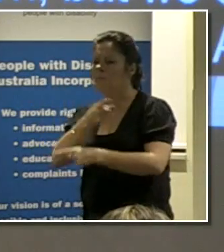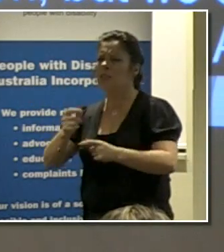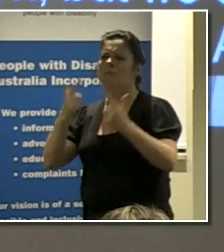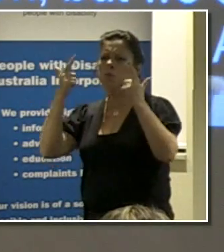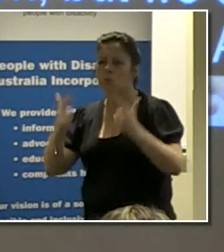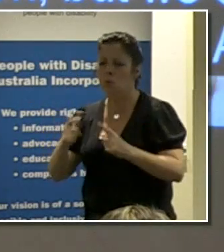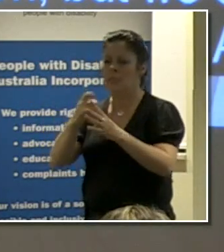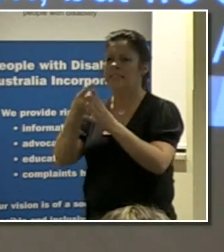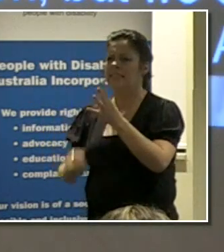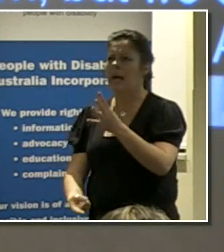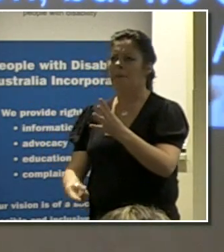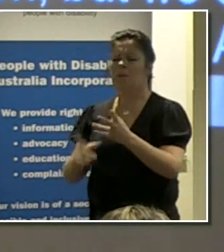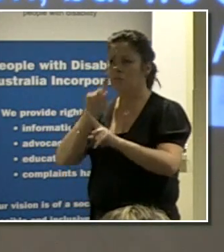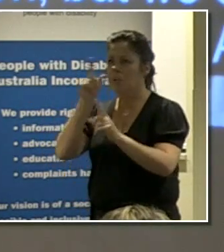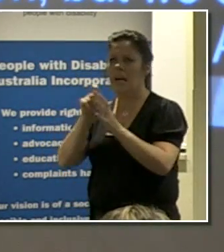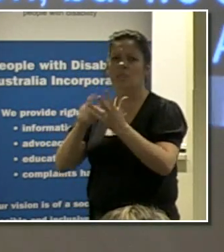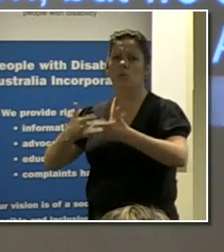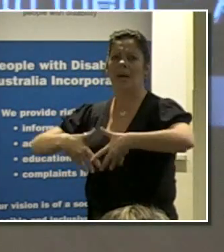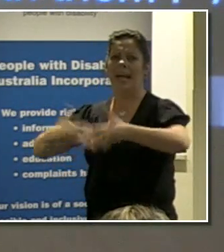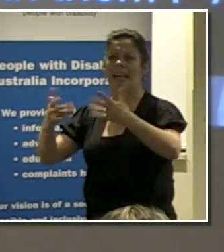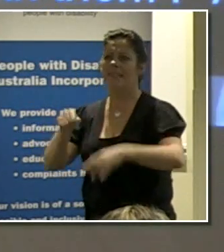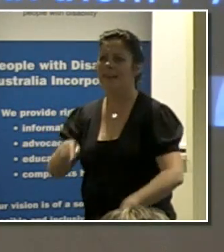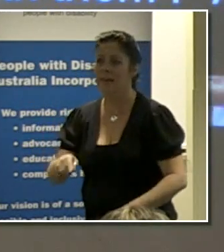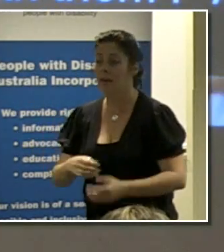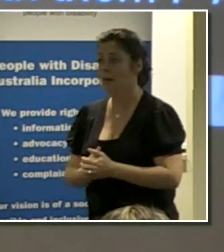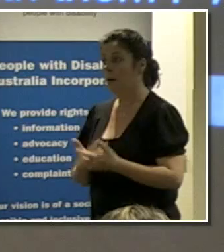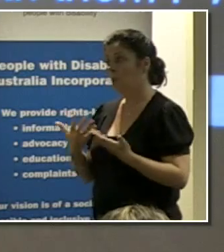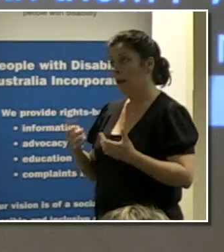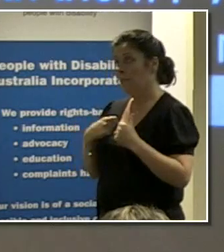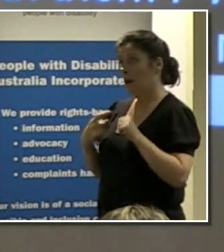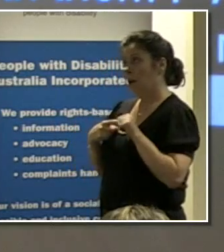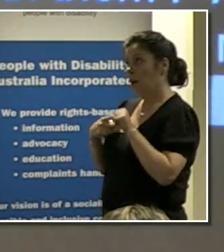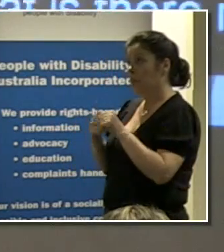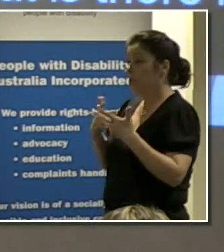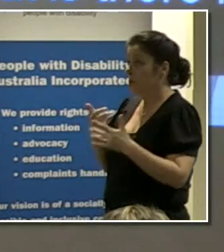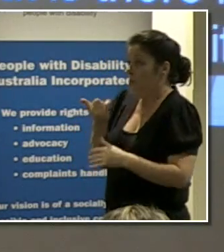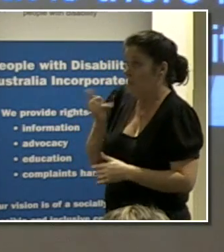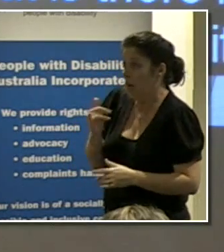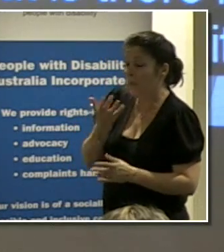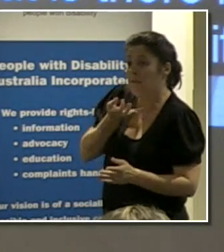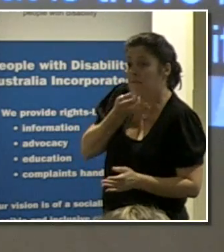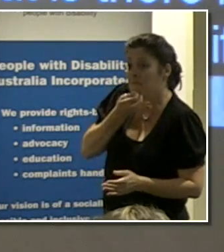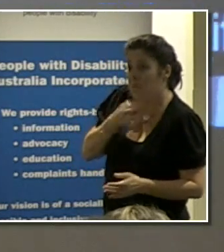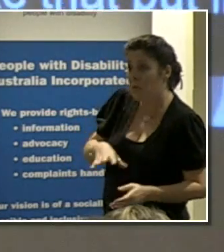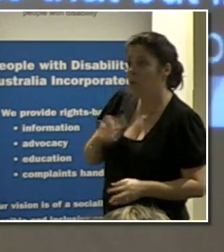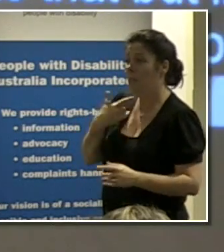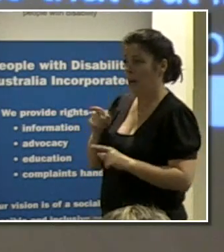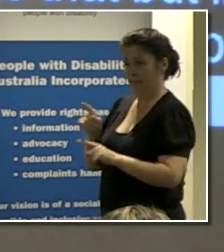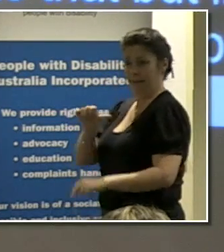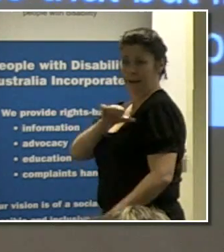And the answer to that is there may be some people that, but if you start with that philosophy, you'll never do anything.